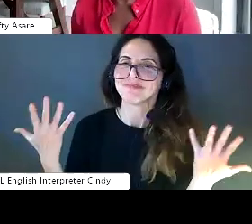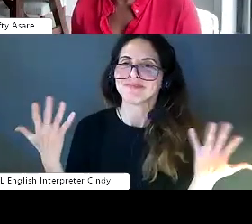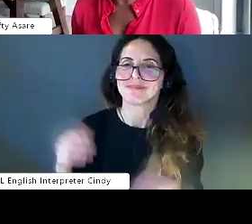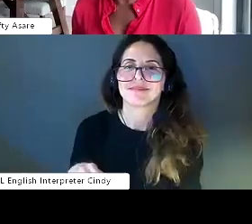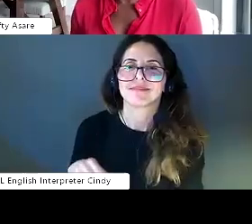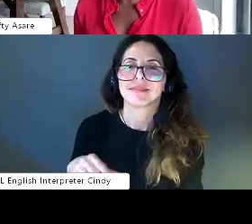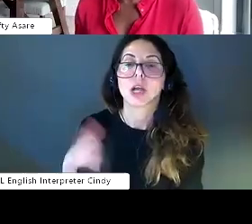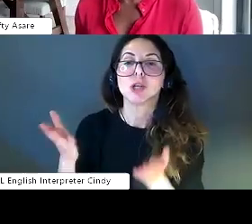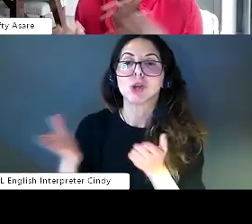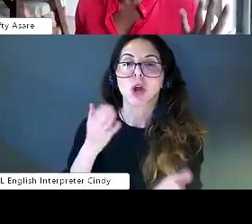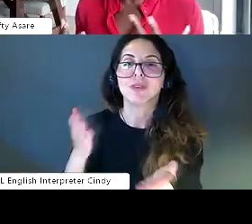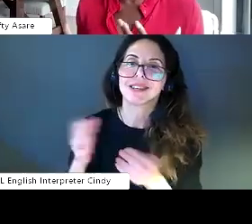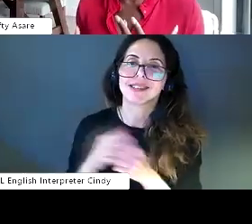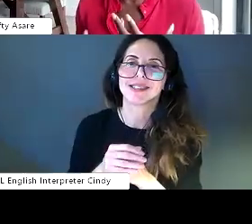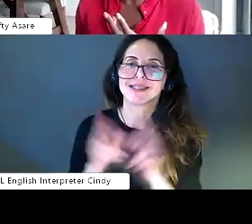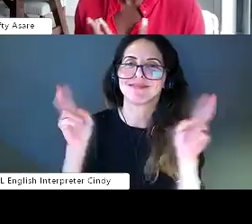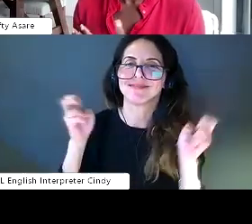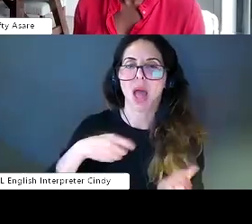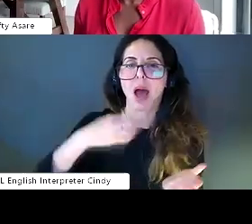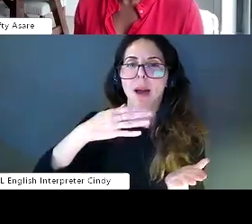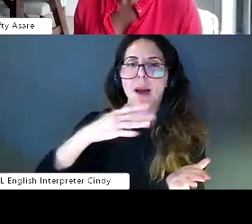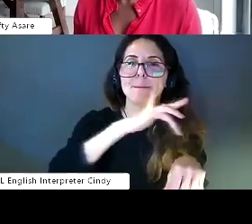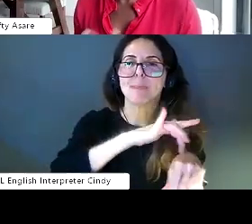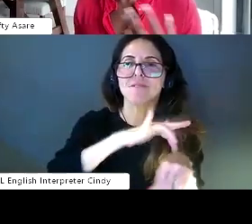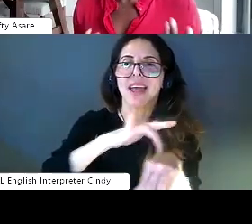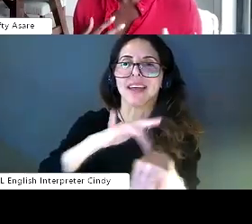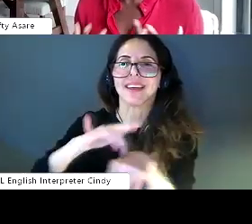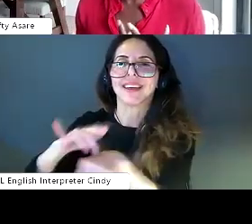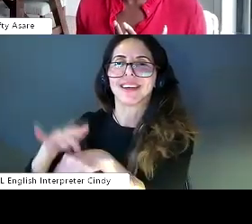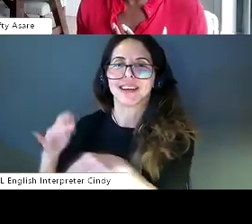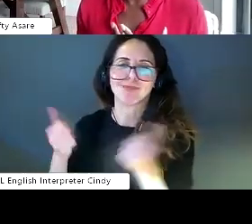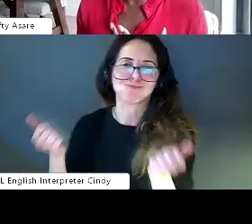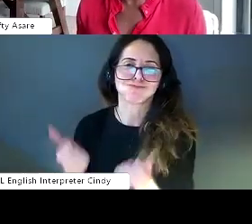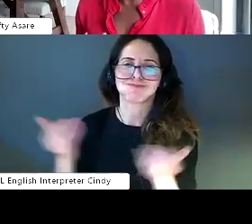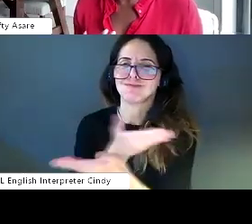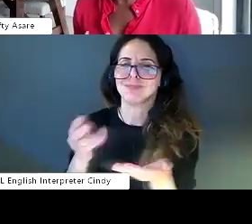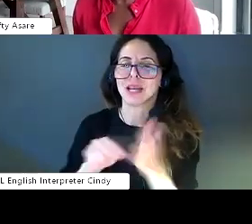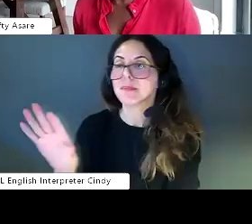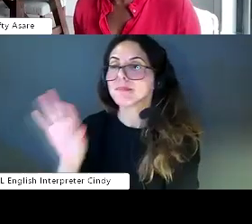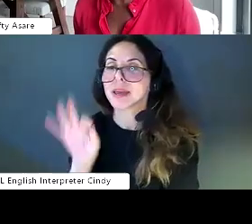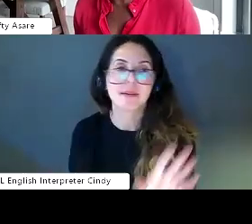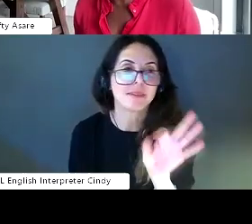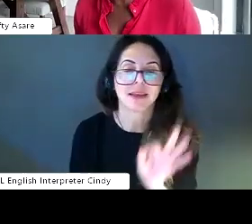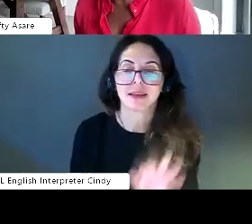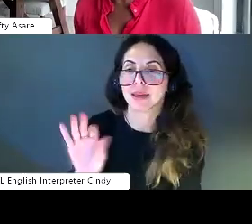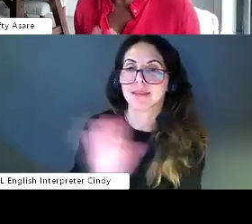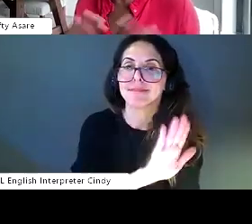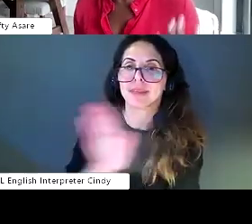which I've now grown particularly fond of. But survivors could really pick and choose how they wanted